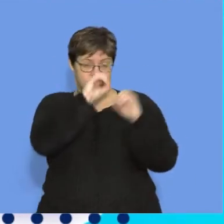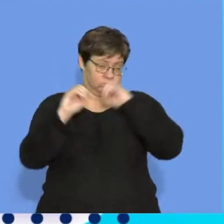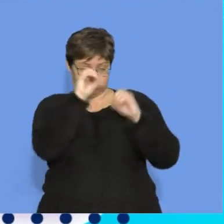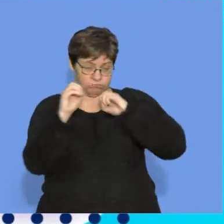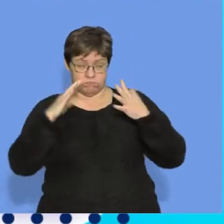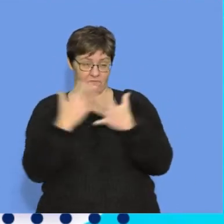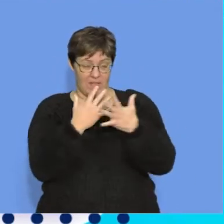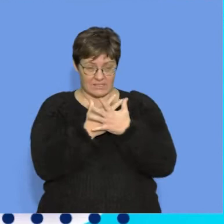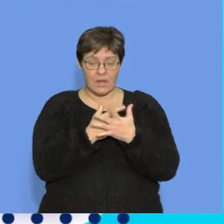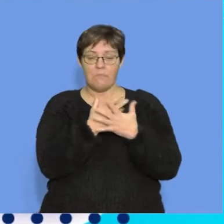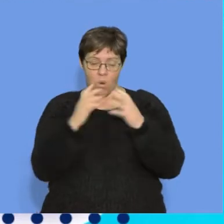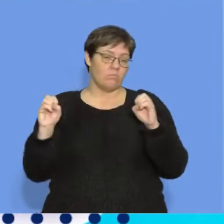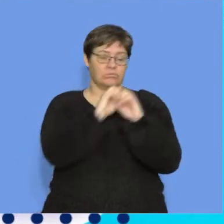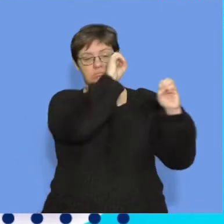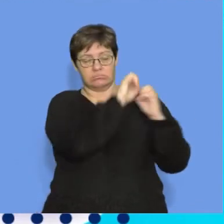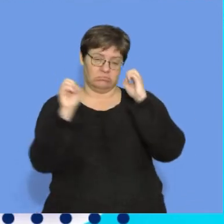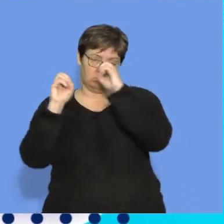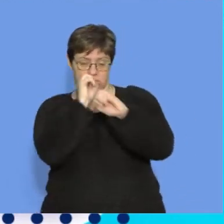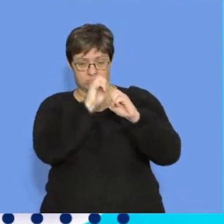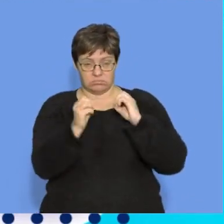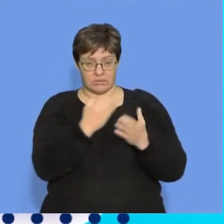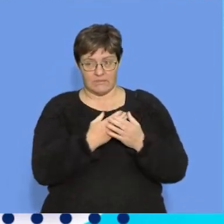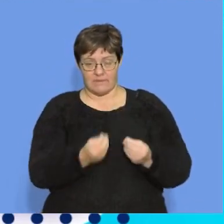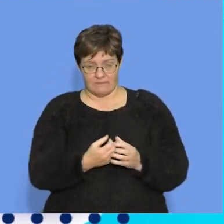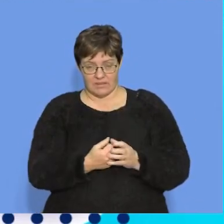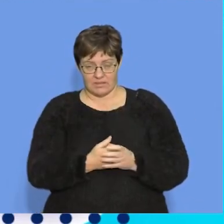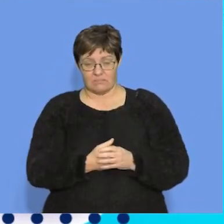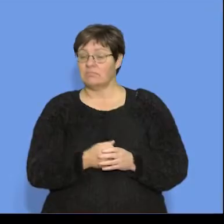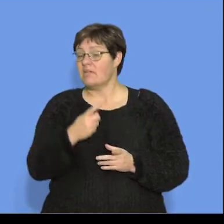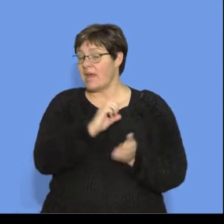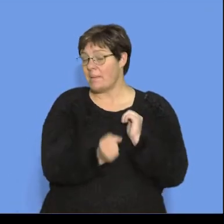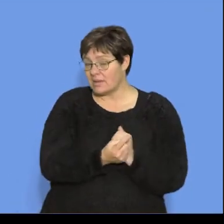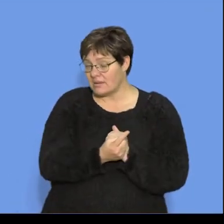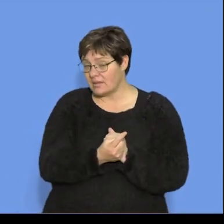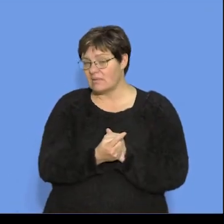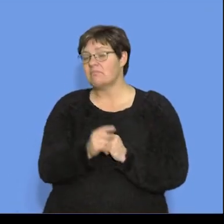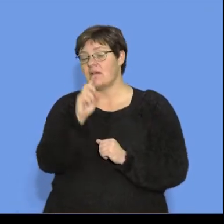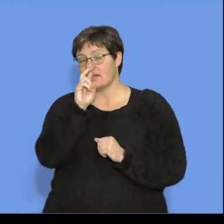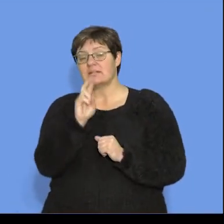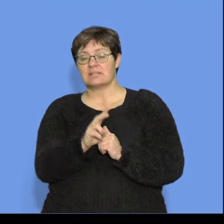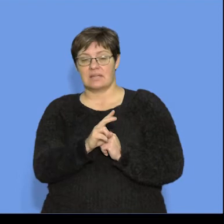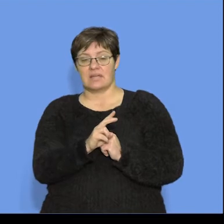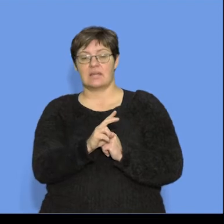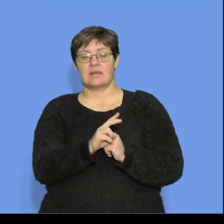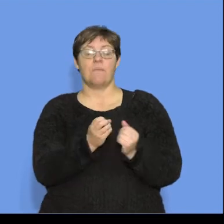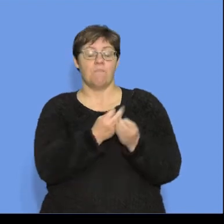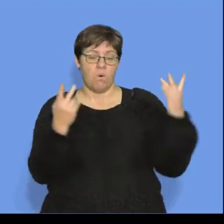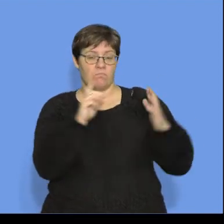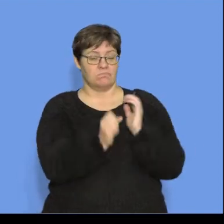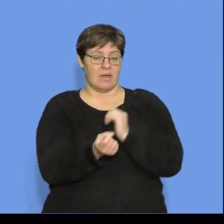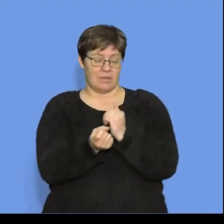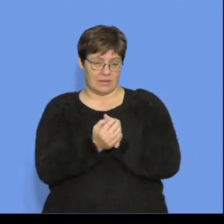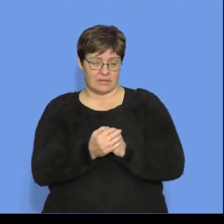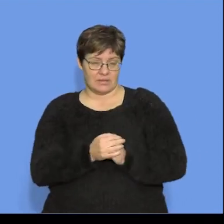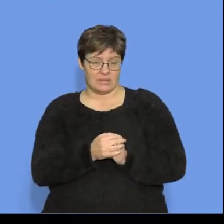moving faster, they've got more chance to collide. And if that's the case, we're going to see an outcome of that. The